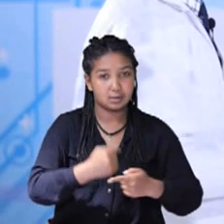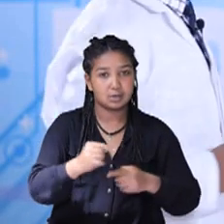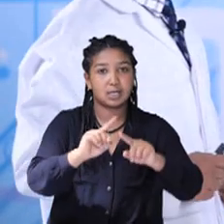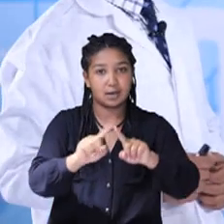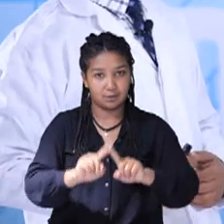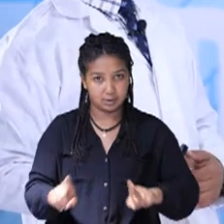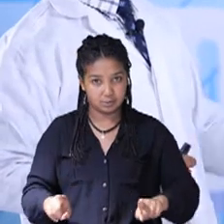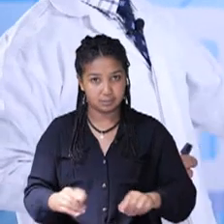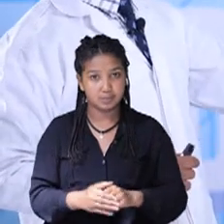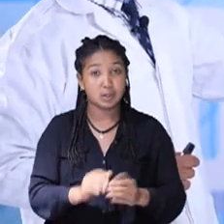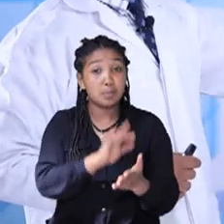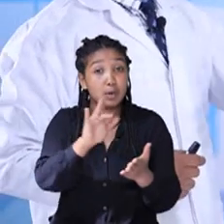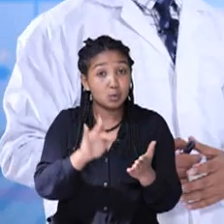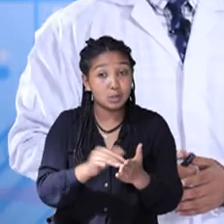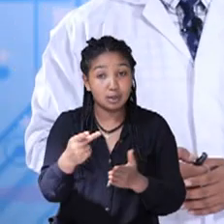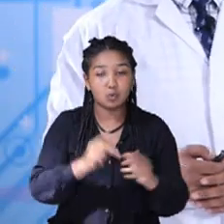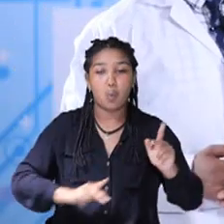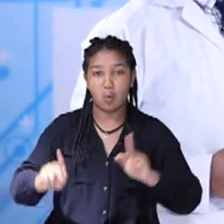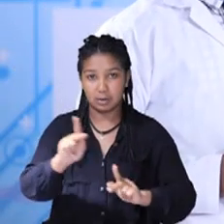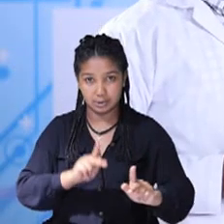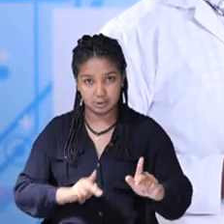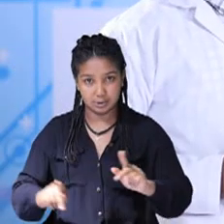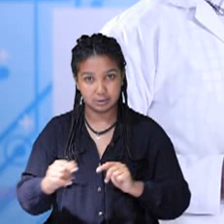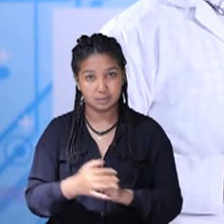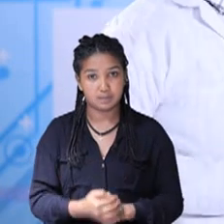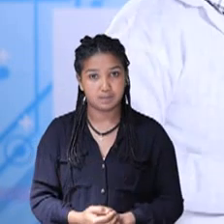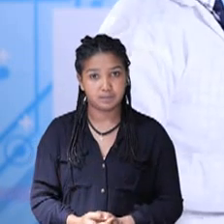differences between the two populations.